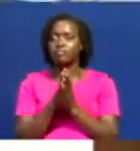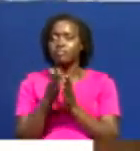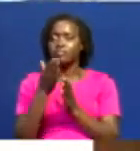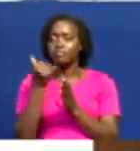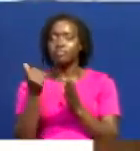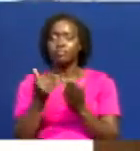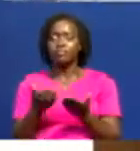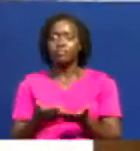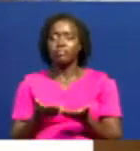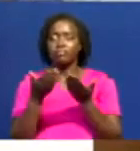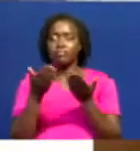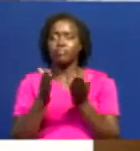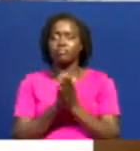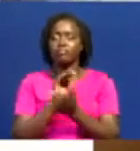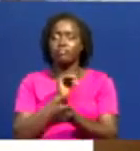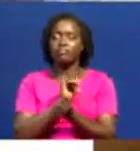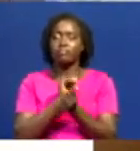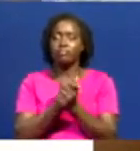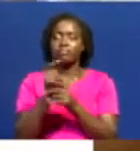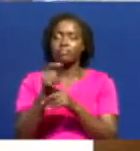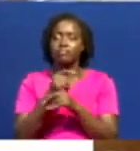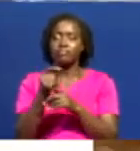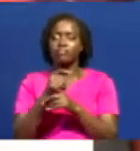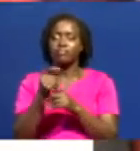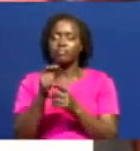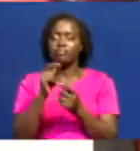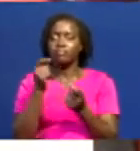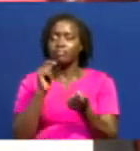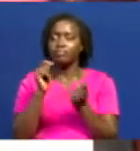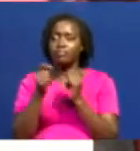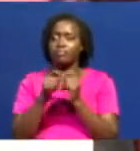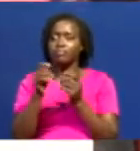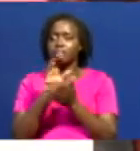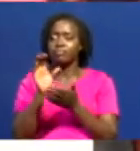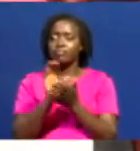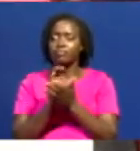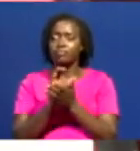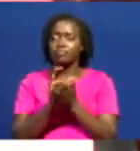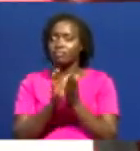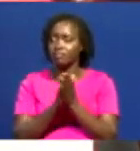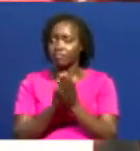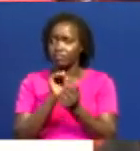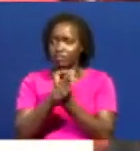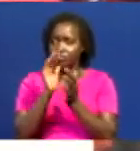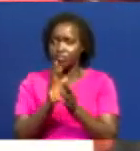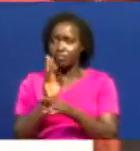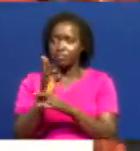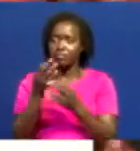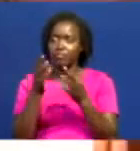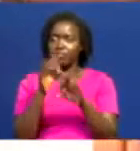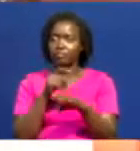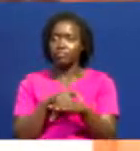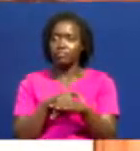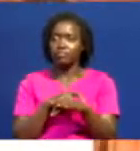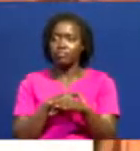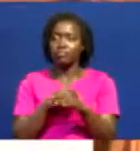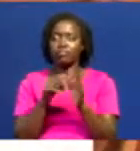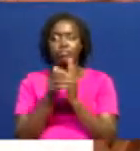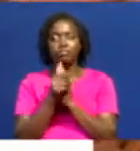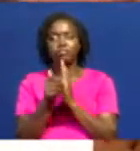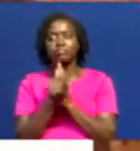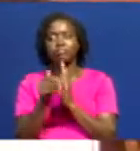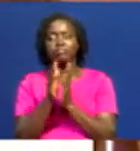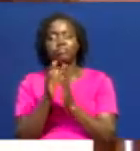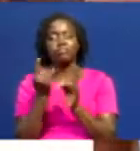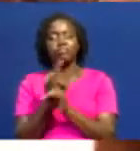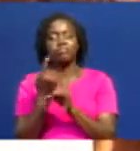And currently, prisons are both training and corrective centers, with prisoners looking to make use of their free time to gain skills in the